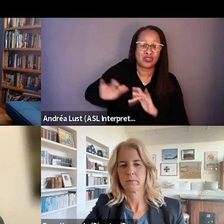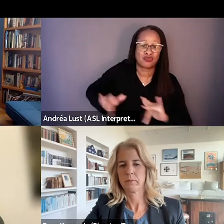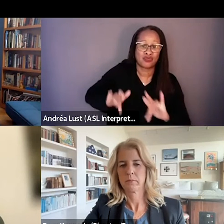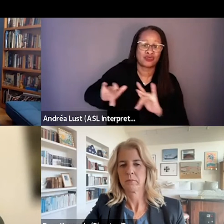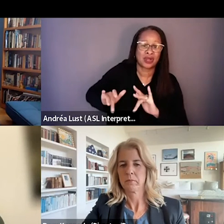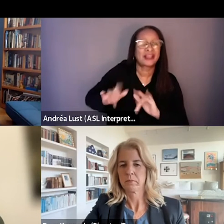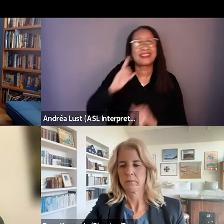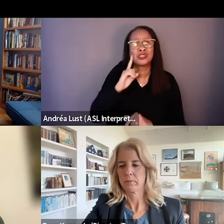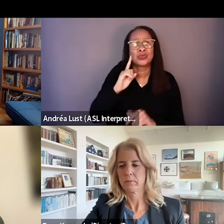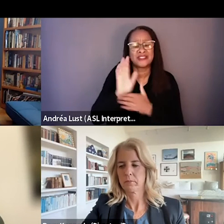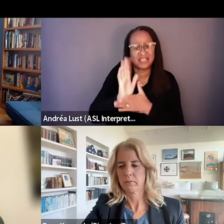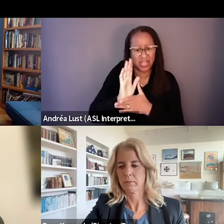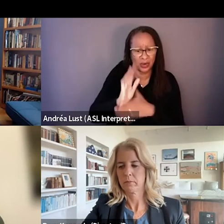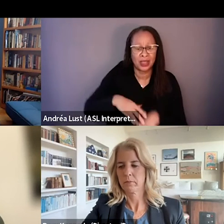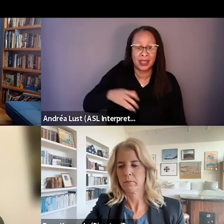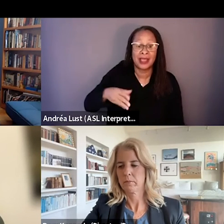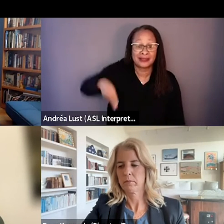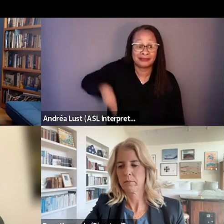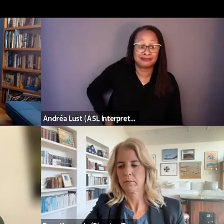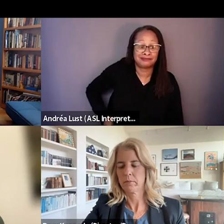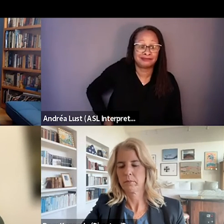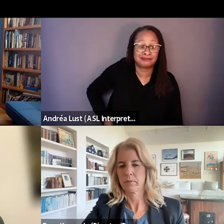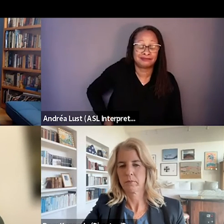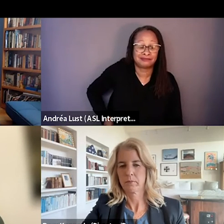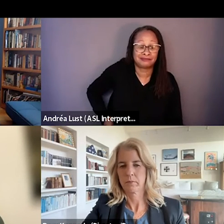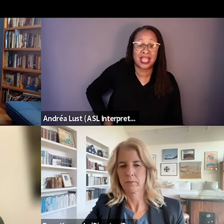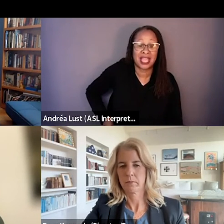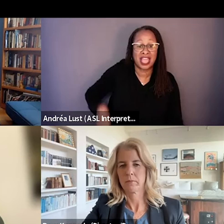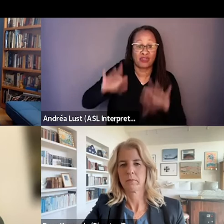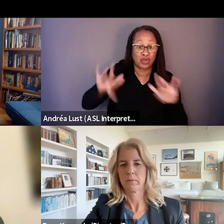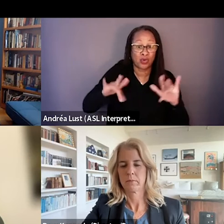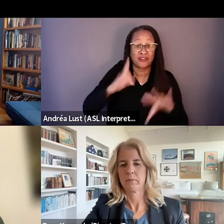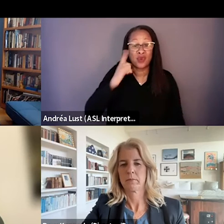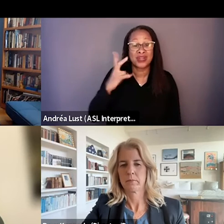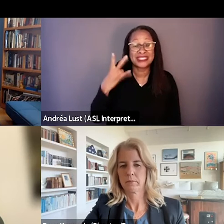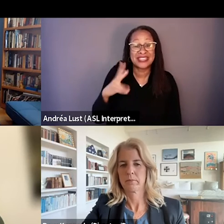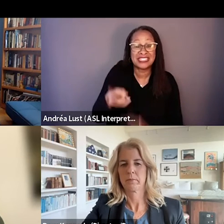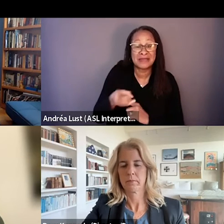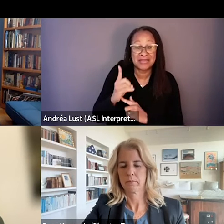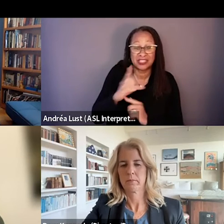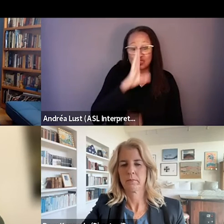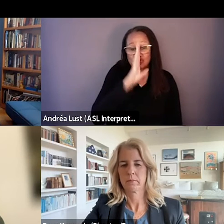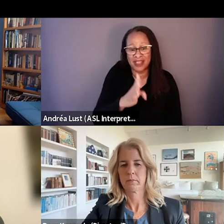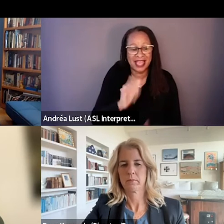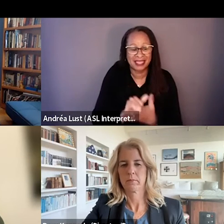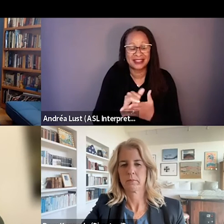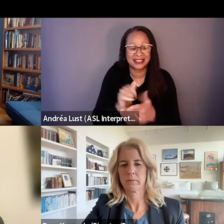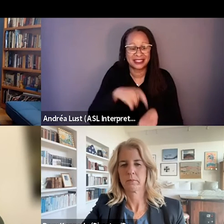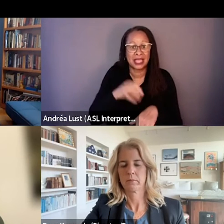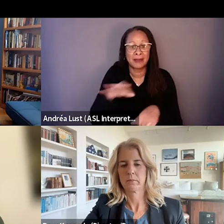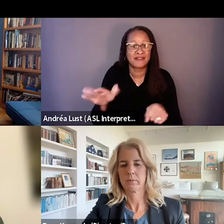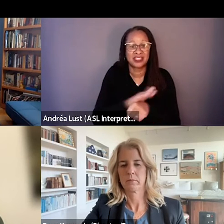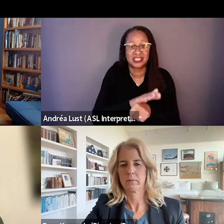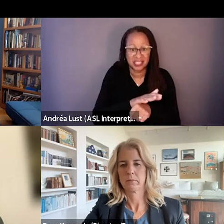video actually, and stuck her phone in her pocket and recorded for 17 minutes straight. which was about the time of the